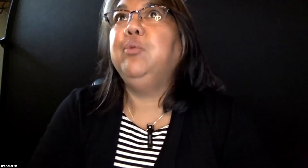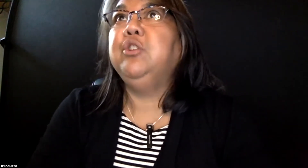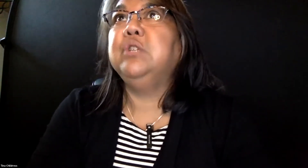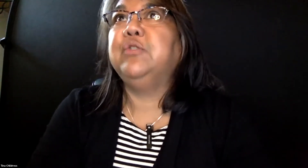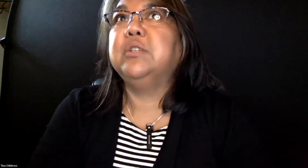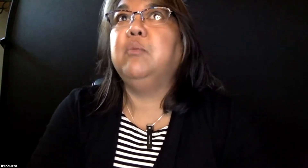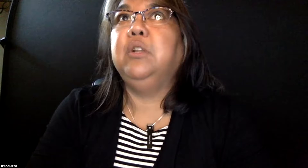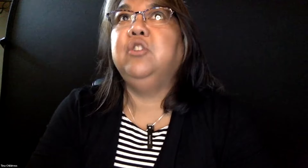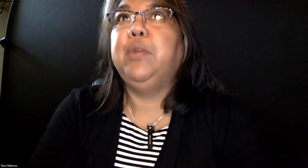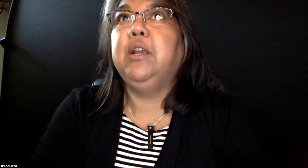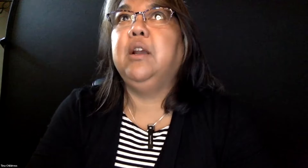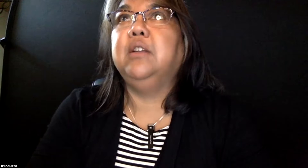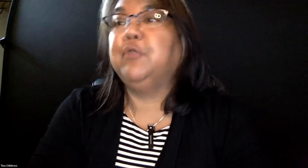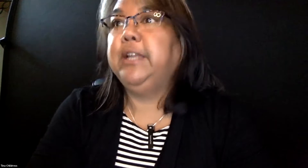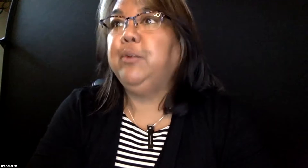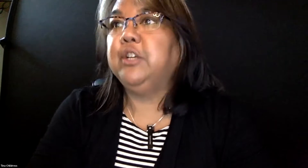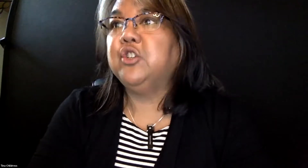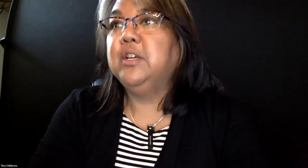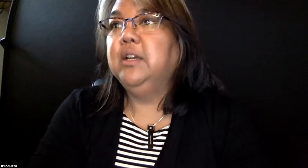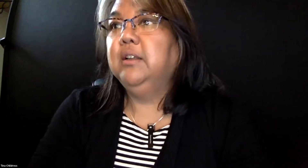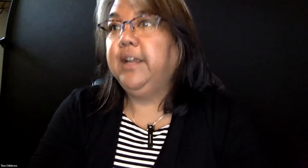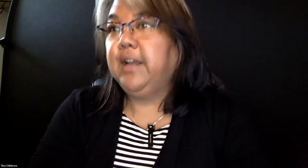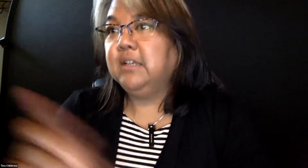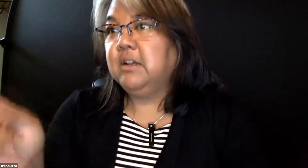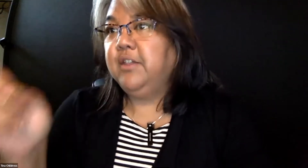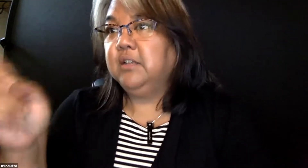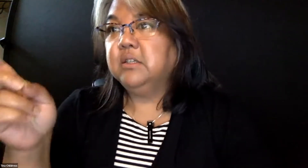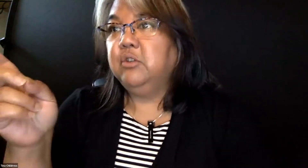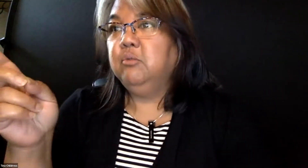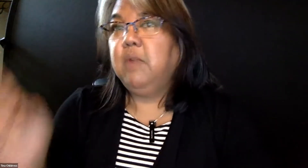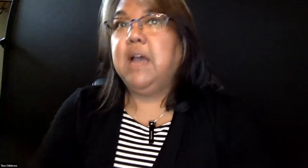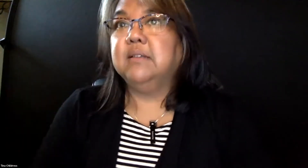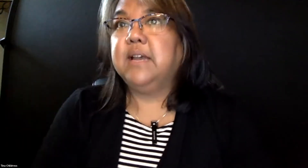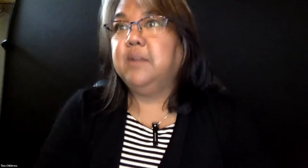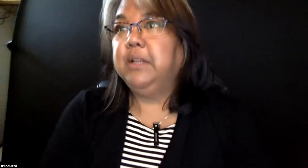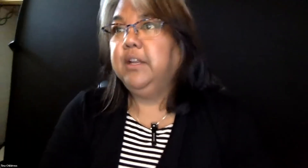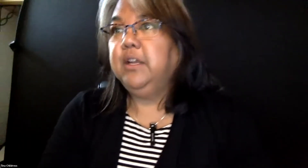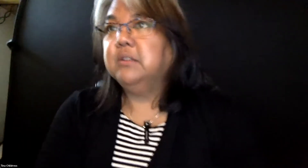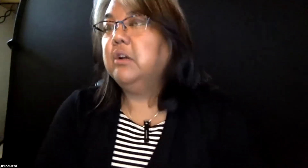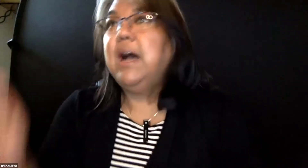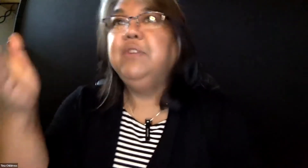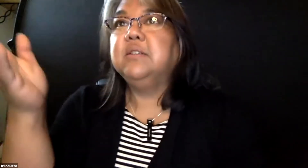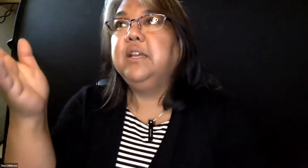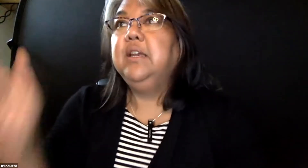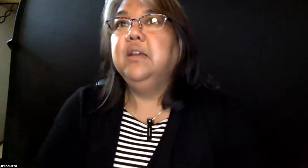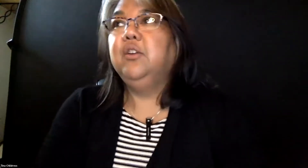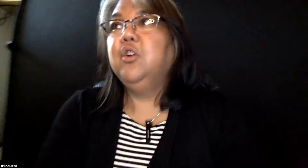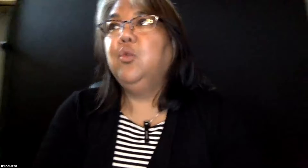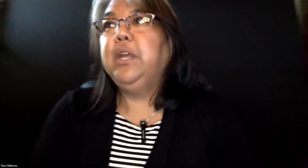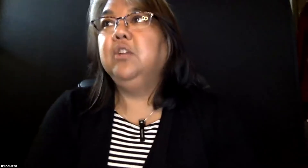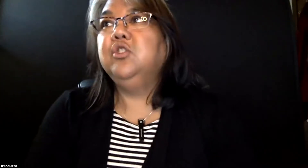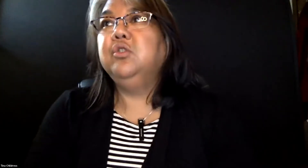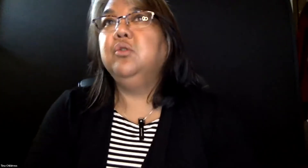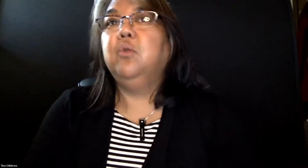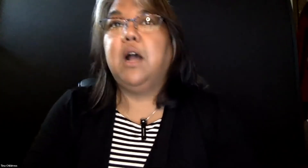like you would use for someone doing a different language. Like I saw that Zoom has that ability. So obviously,